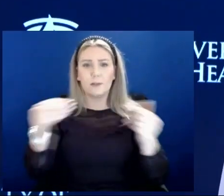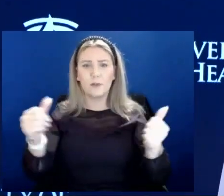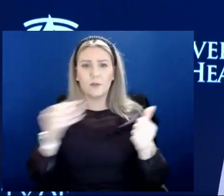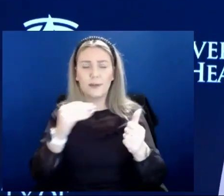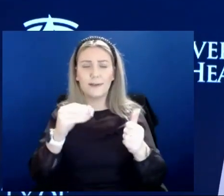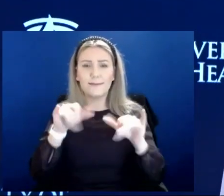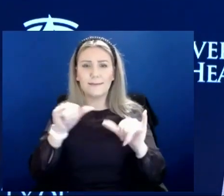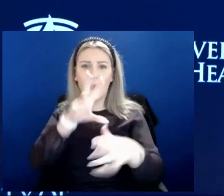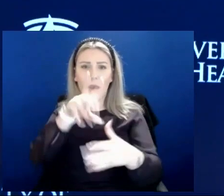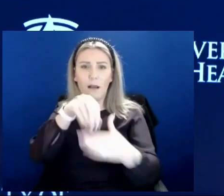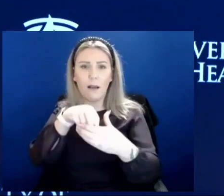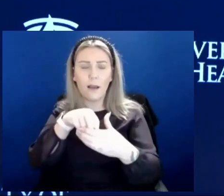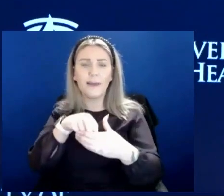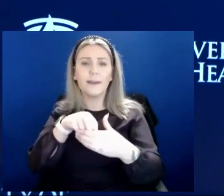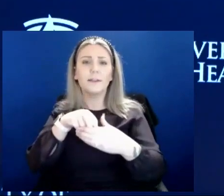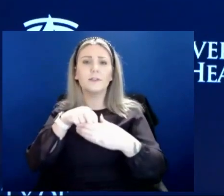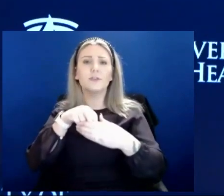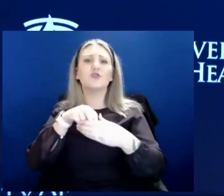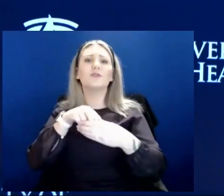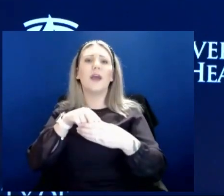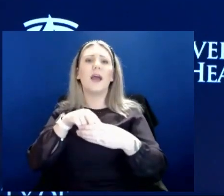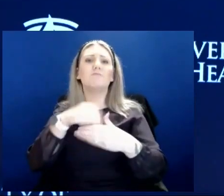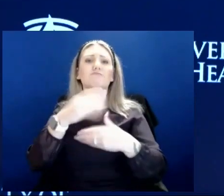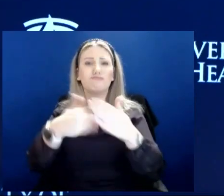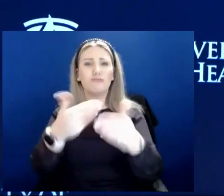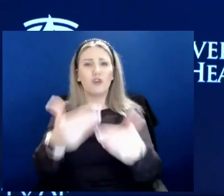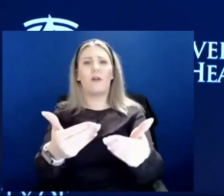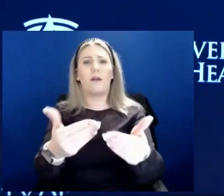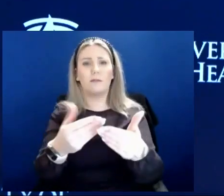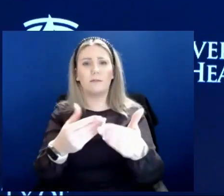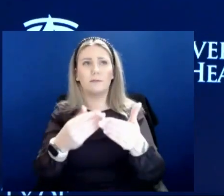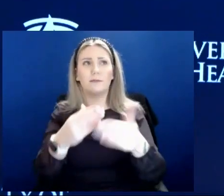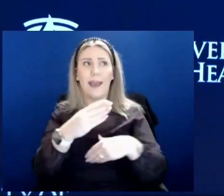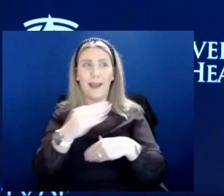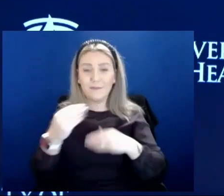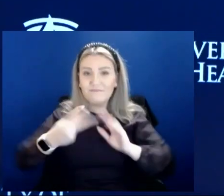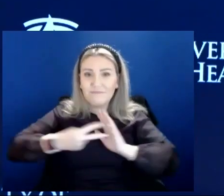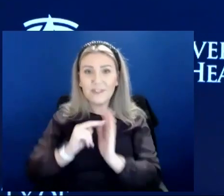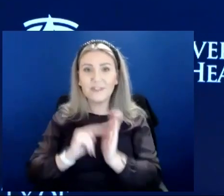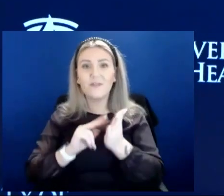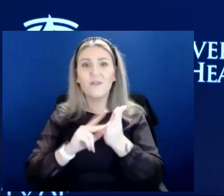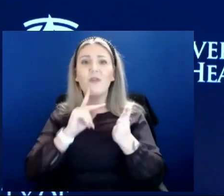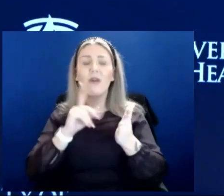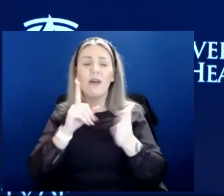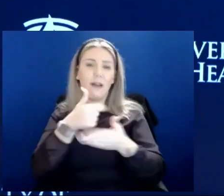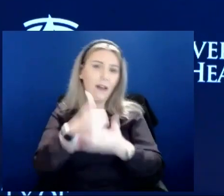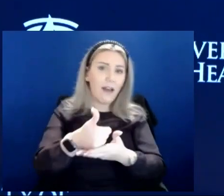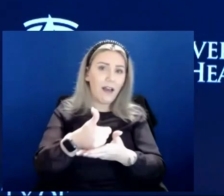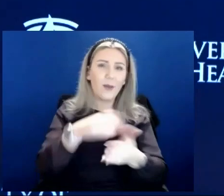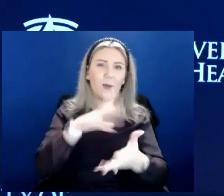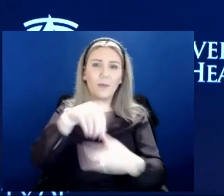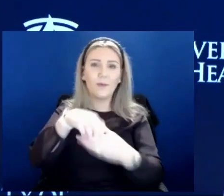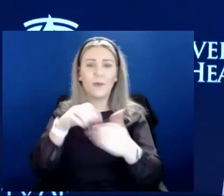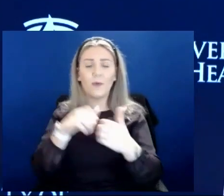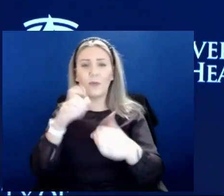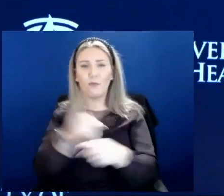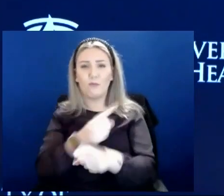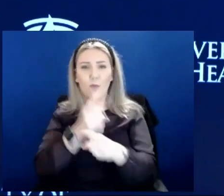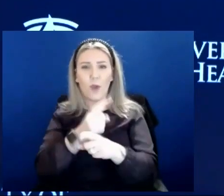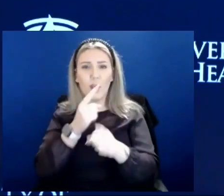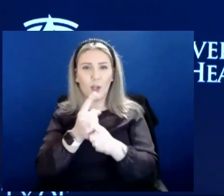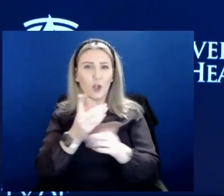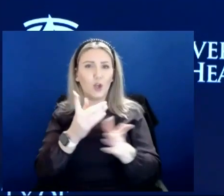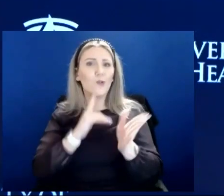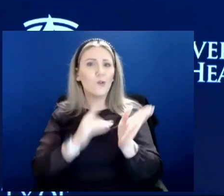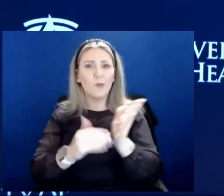productive and meaningful actions, and helping keep them engaged in their regular routines. Routines for